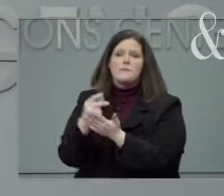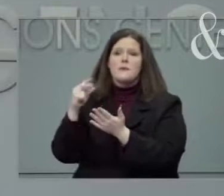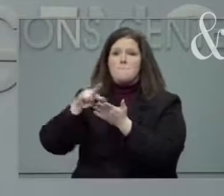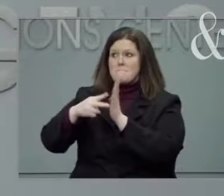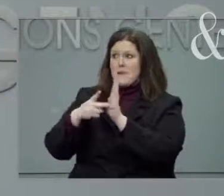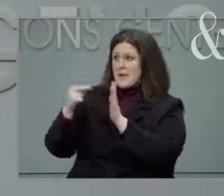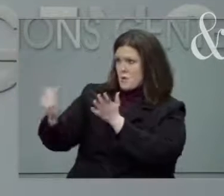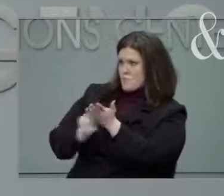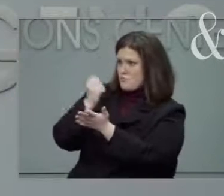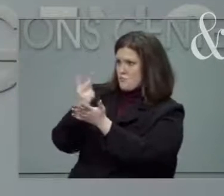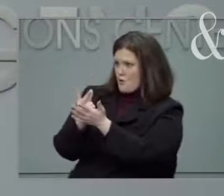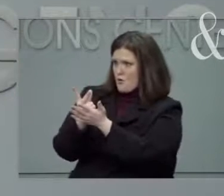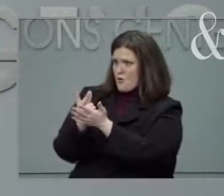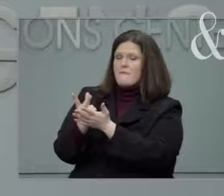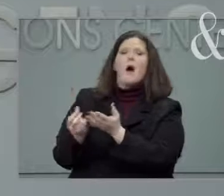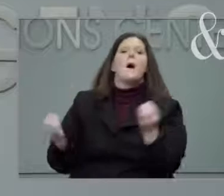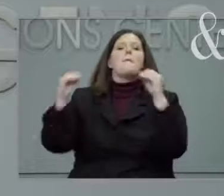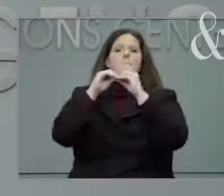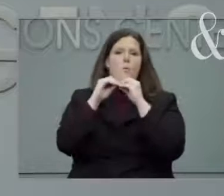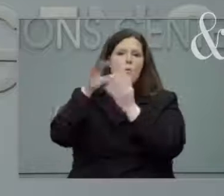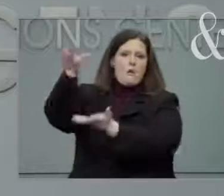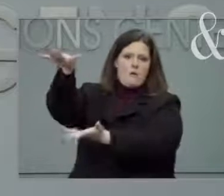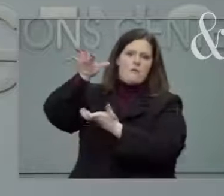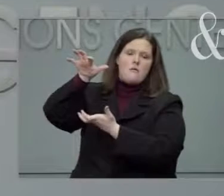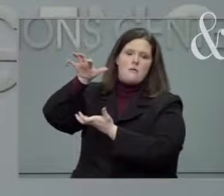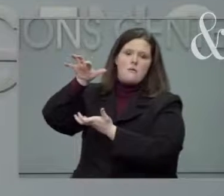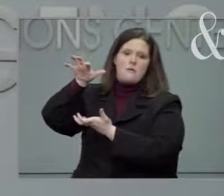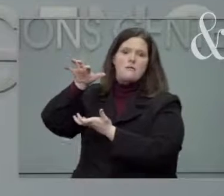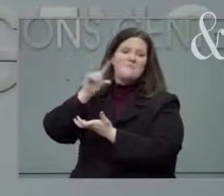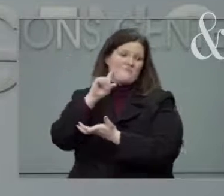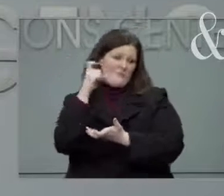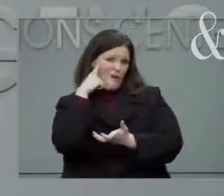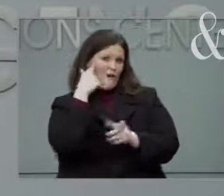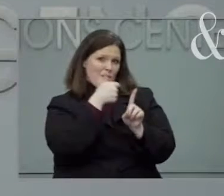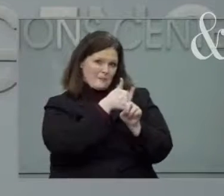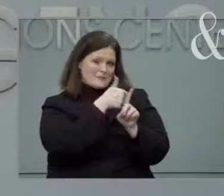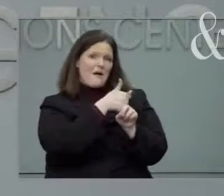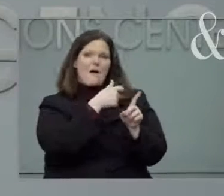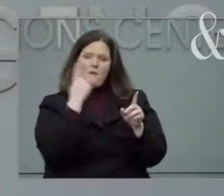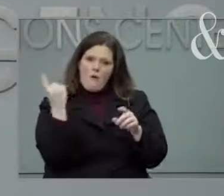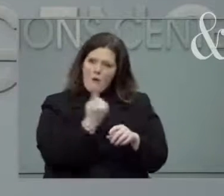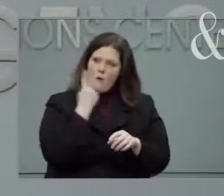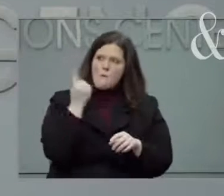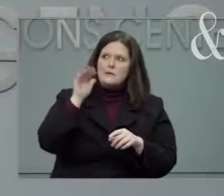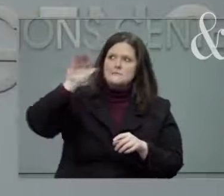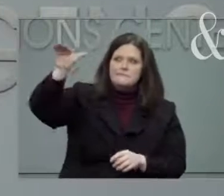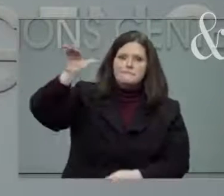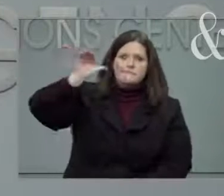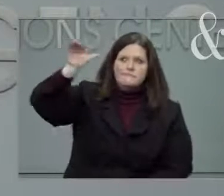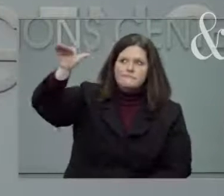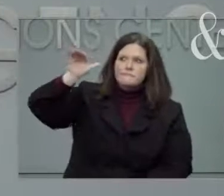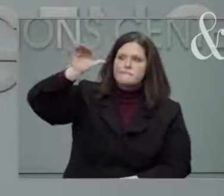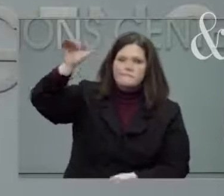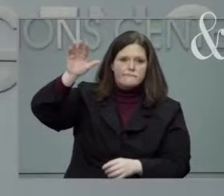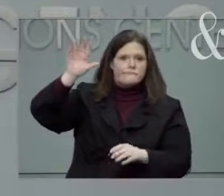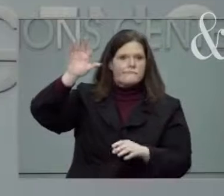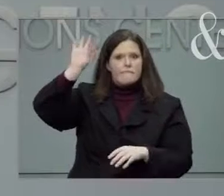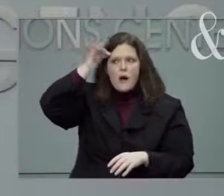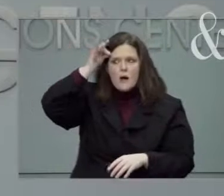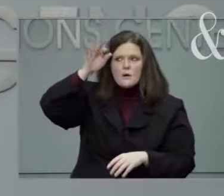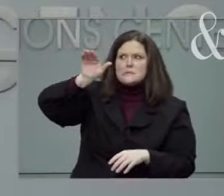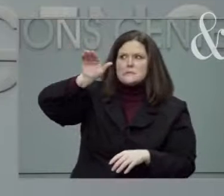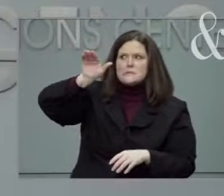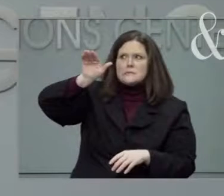more supply. As the governor continued to mention, he is advocating all the time to the federal government to make sure we can have